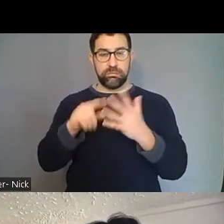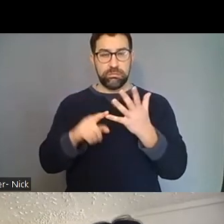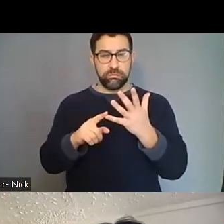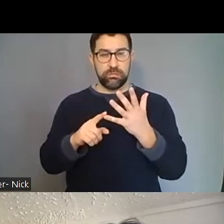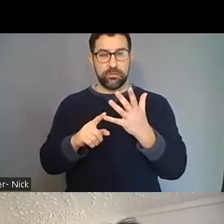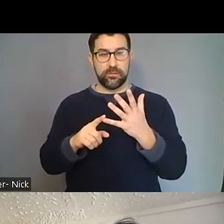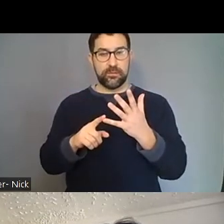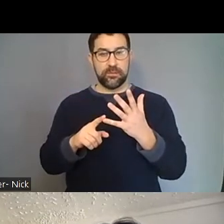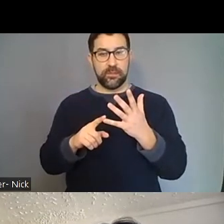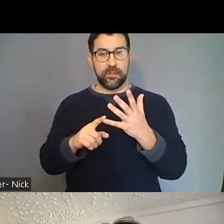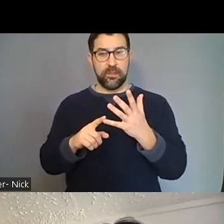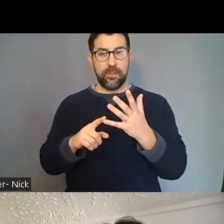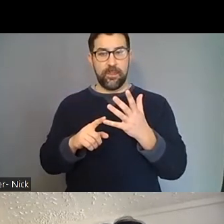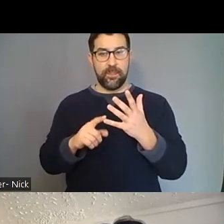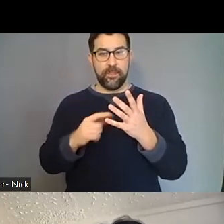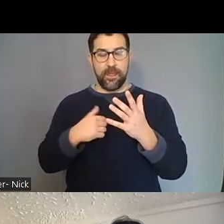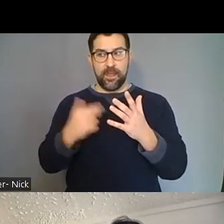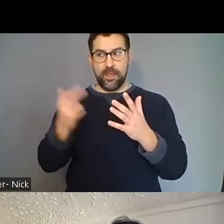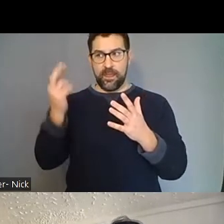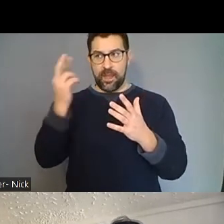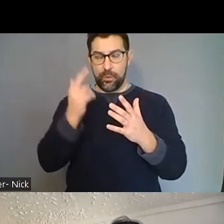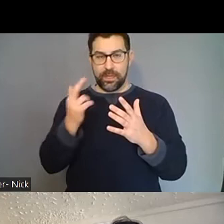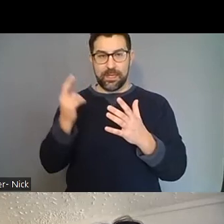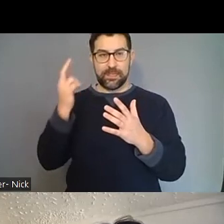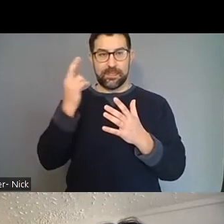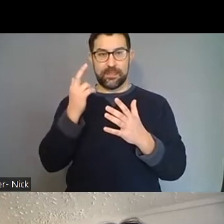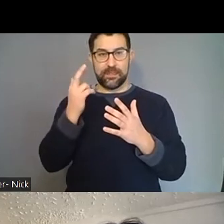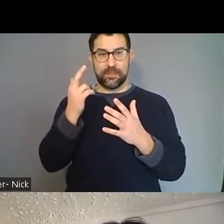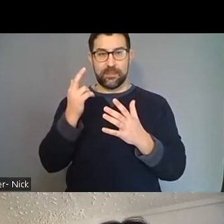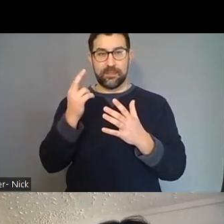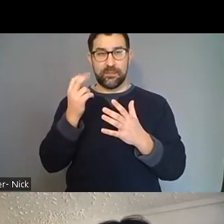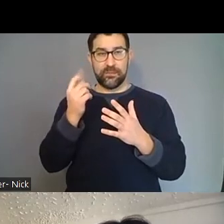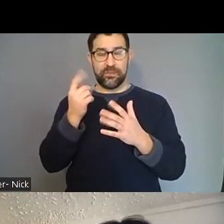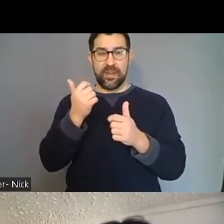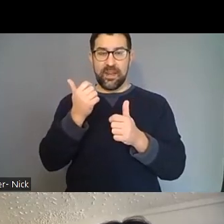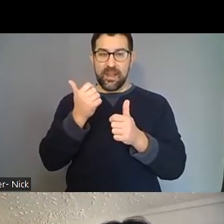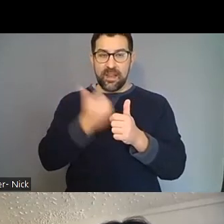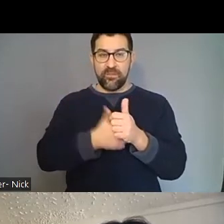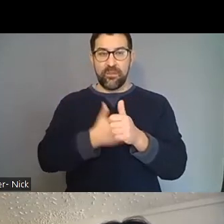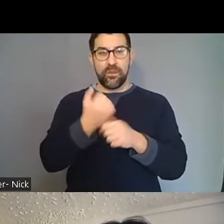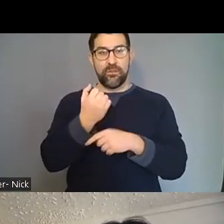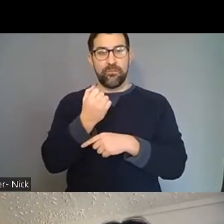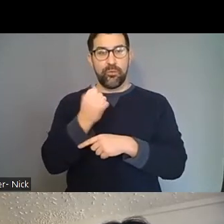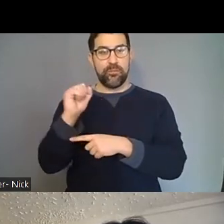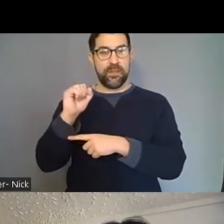I came to like find out that with every movement, it all starts with